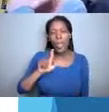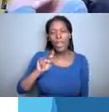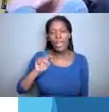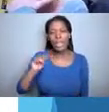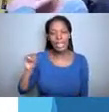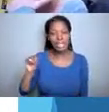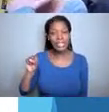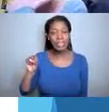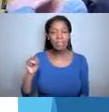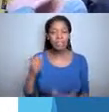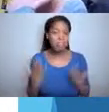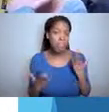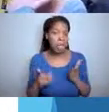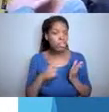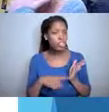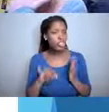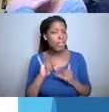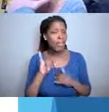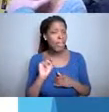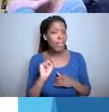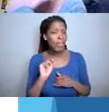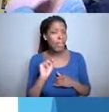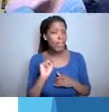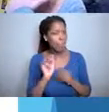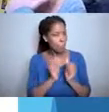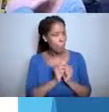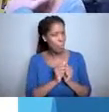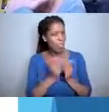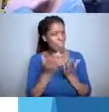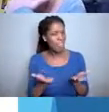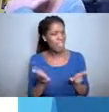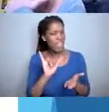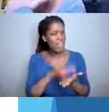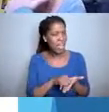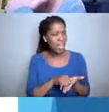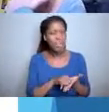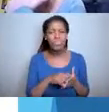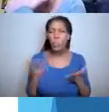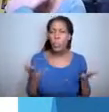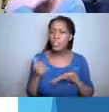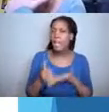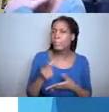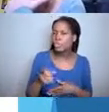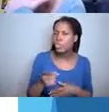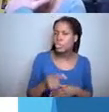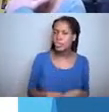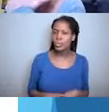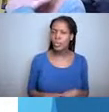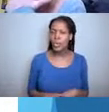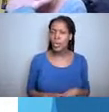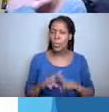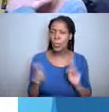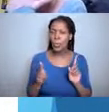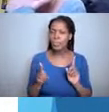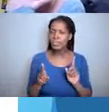some of that but uh what has been helpful and meaningful to you because the more authentic